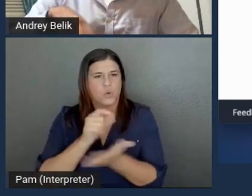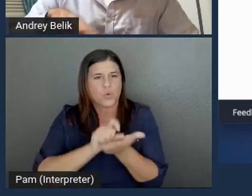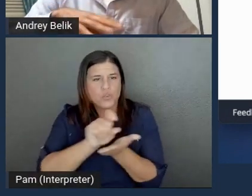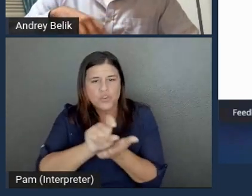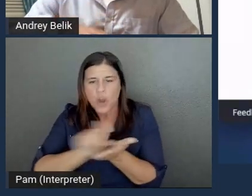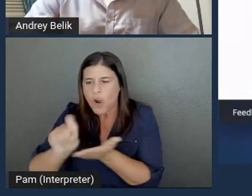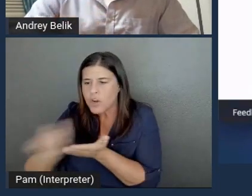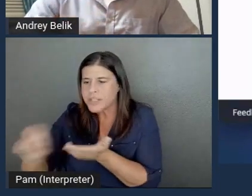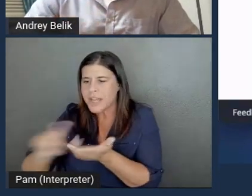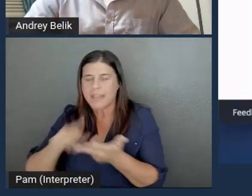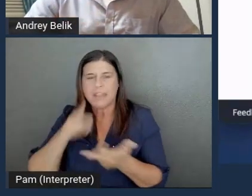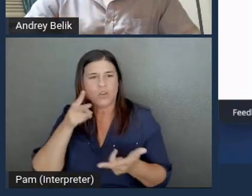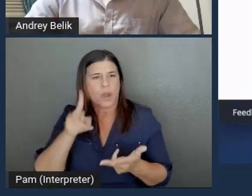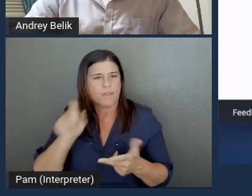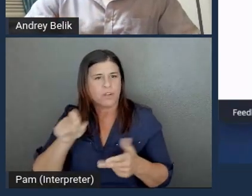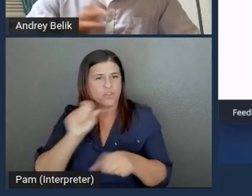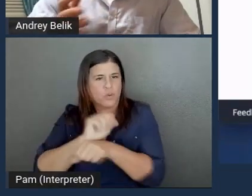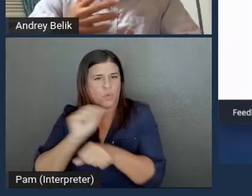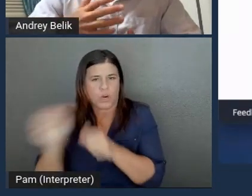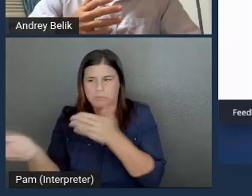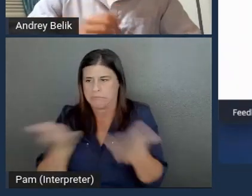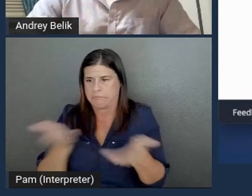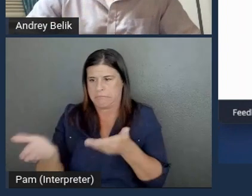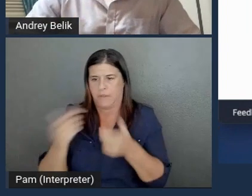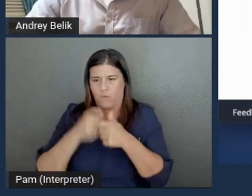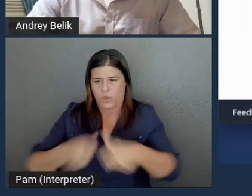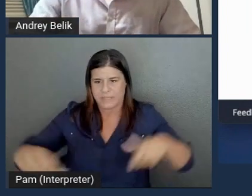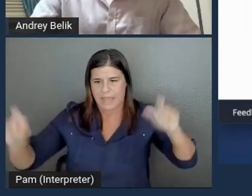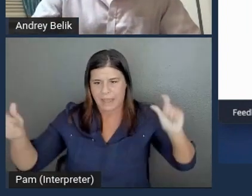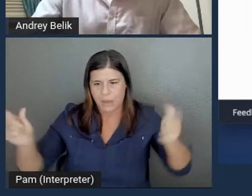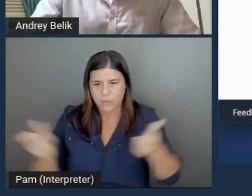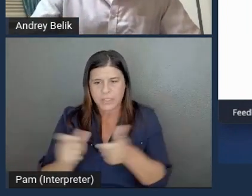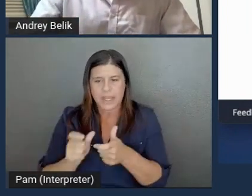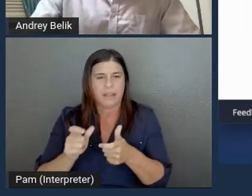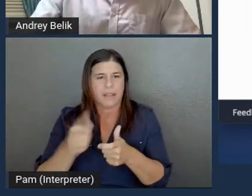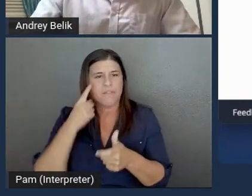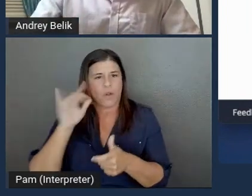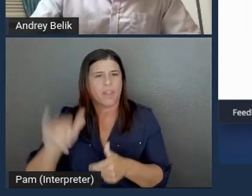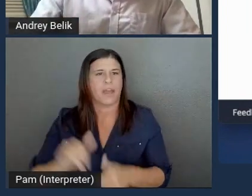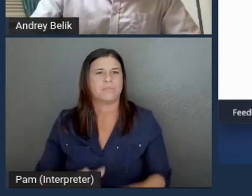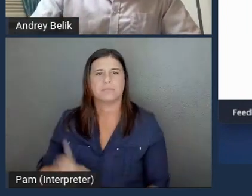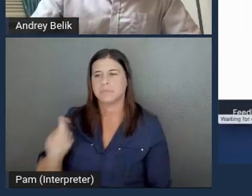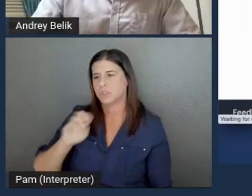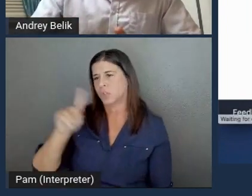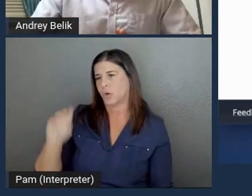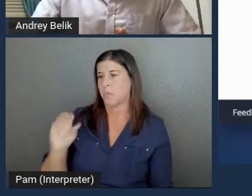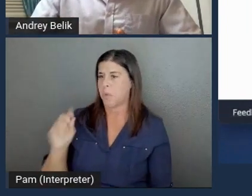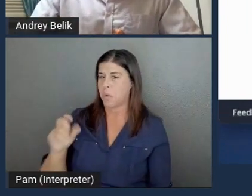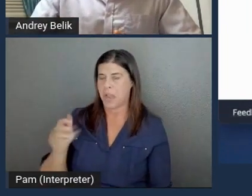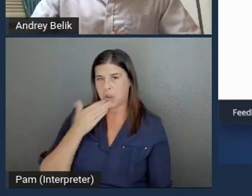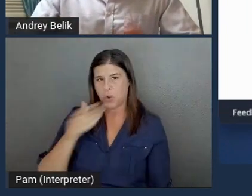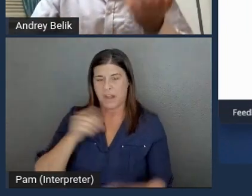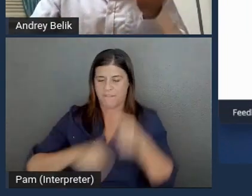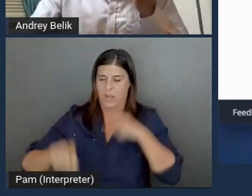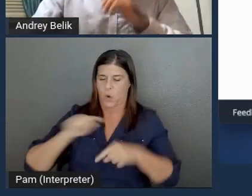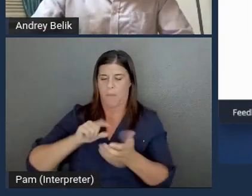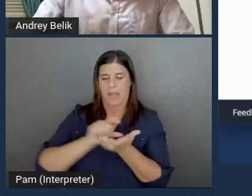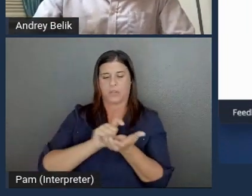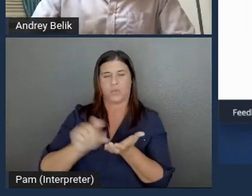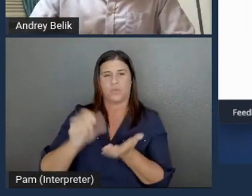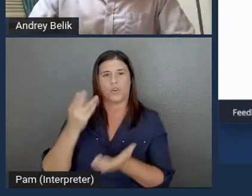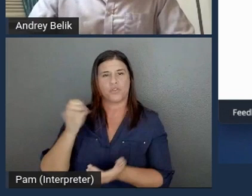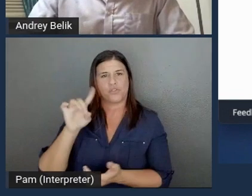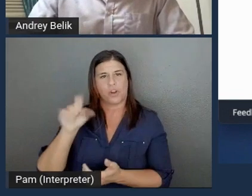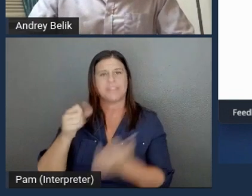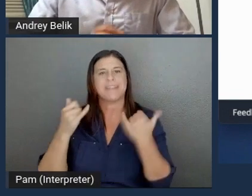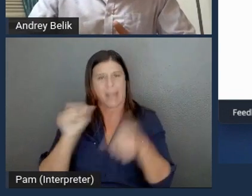work and orchestrate that scale out or scale in transition. Okay, good. If I go back to shards, now they're